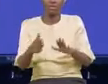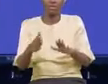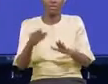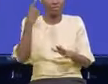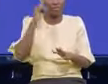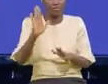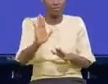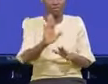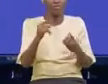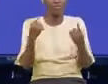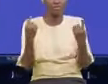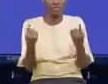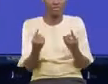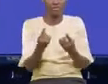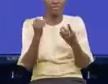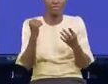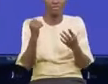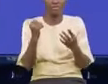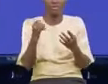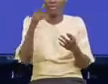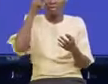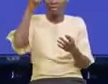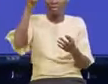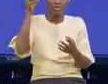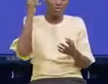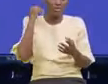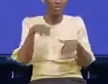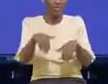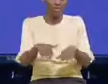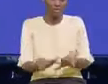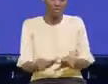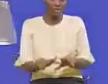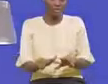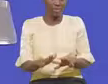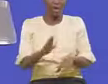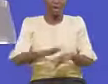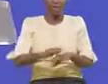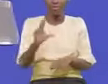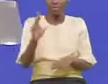Eku ɖe wo nu vɔwo ta. O ɖi.